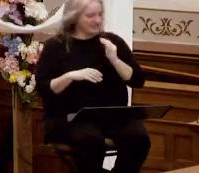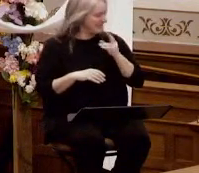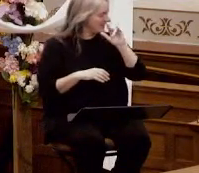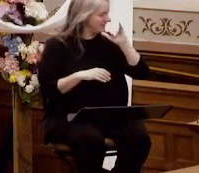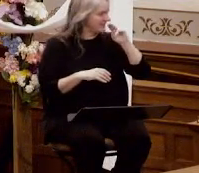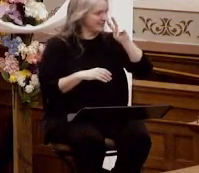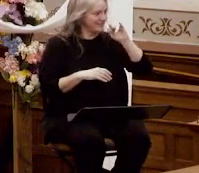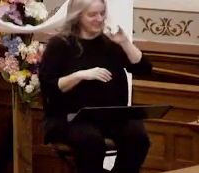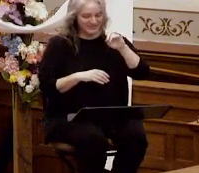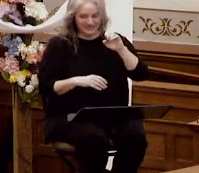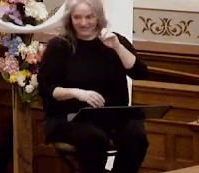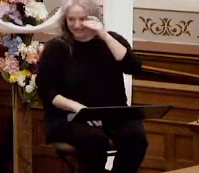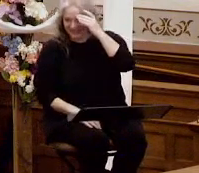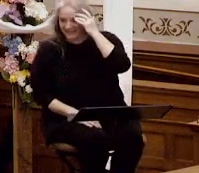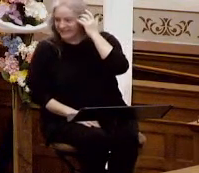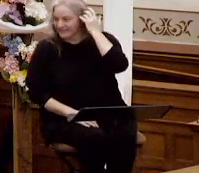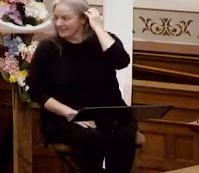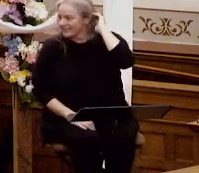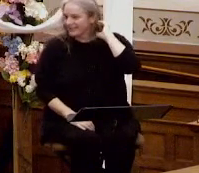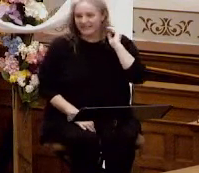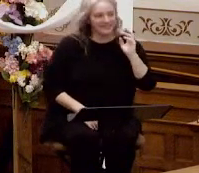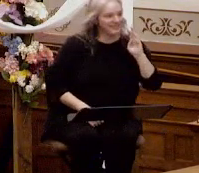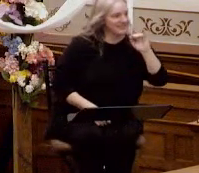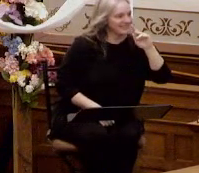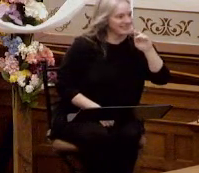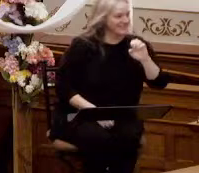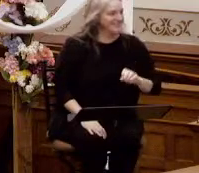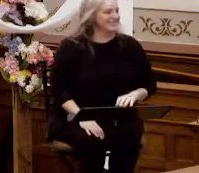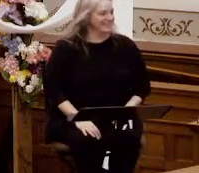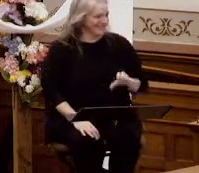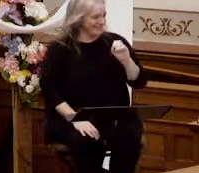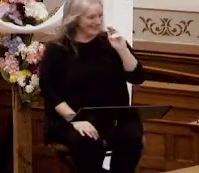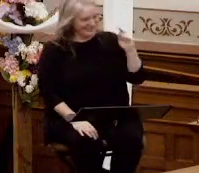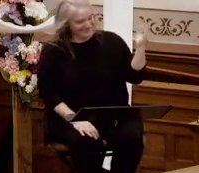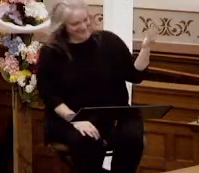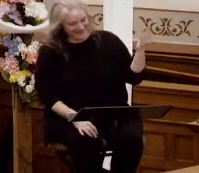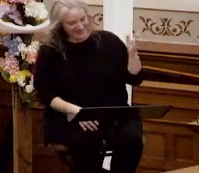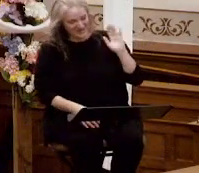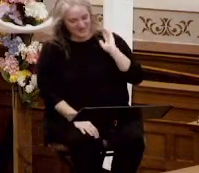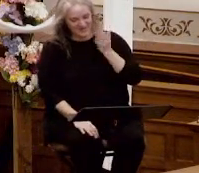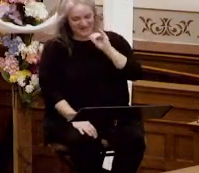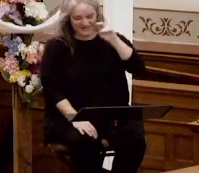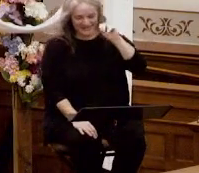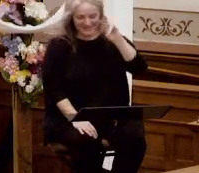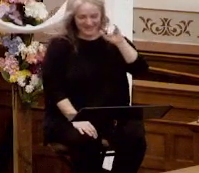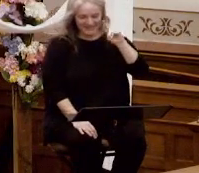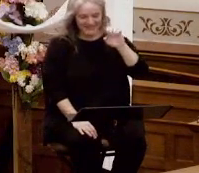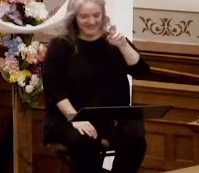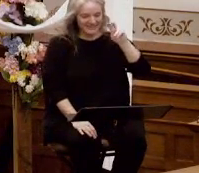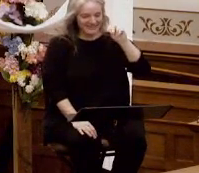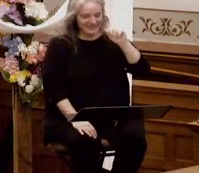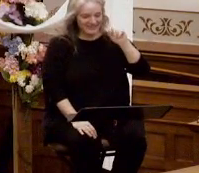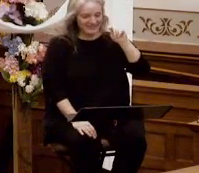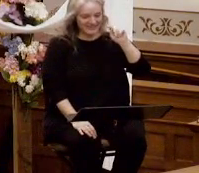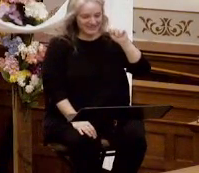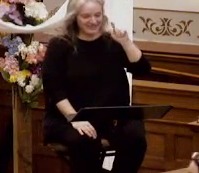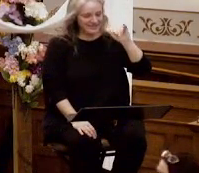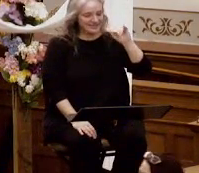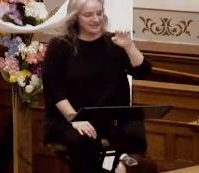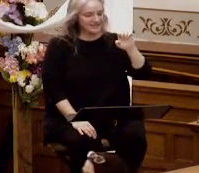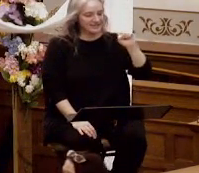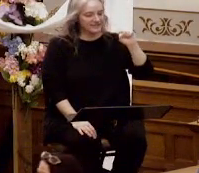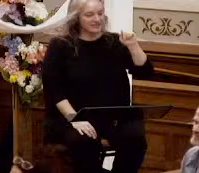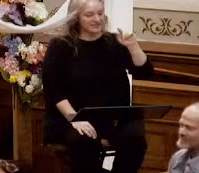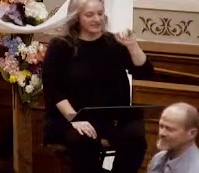The mic on. Is it on? Is this better? Yep. Okay. We invite Natalie Steinmark and Kelvin Wood to